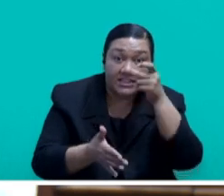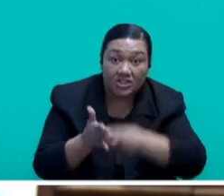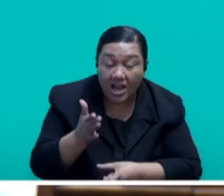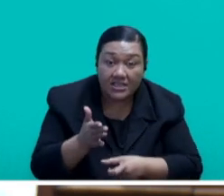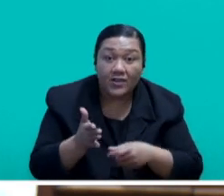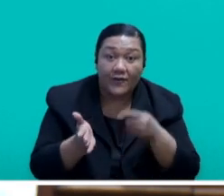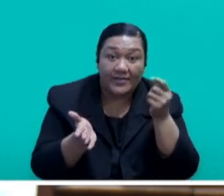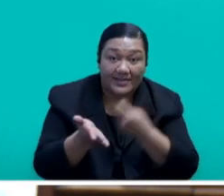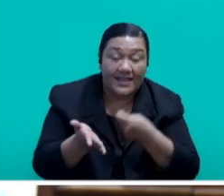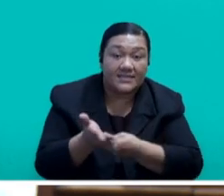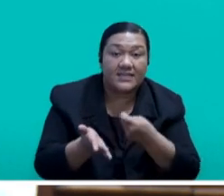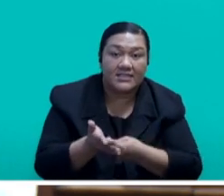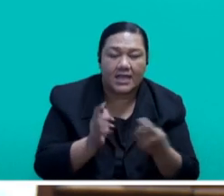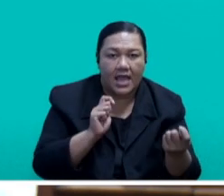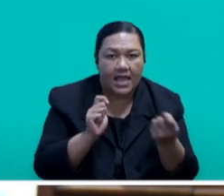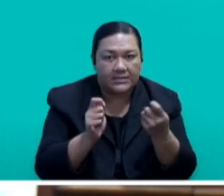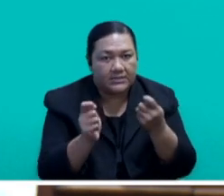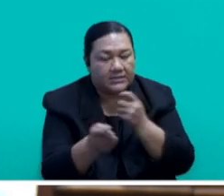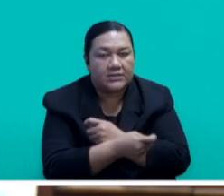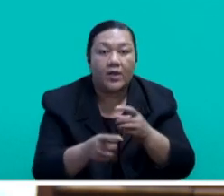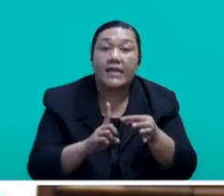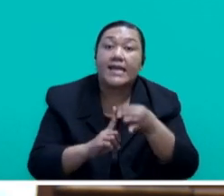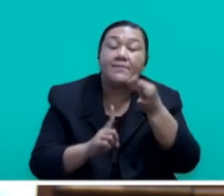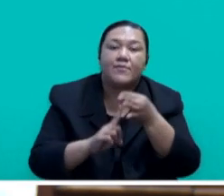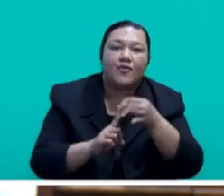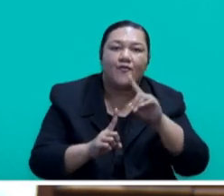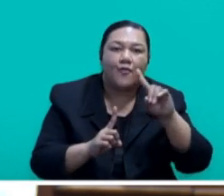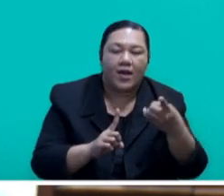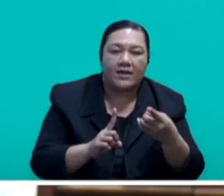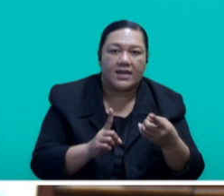have also been adjusted to improve revenue collection.